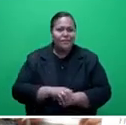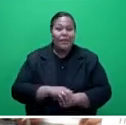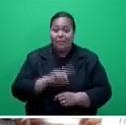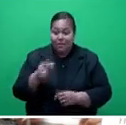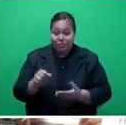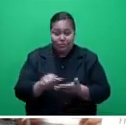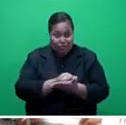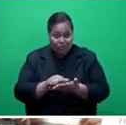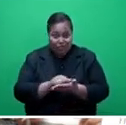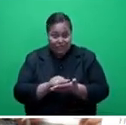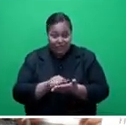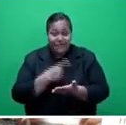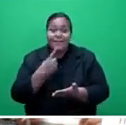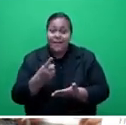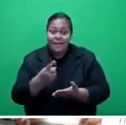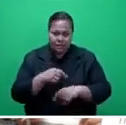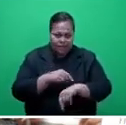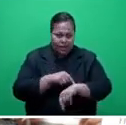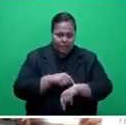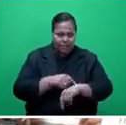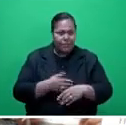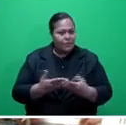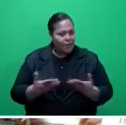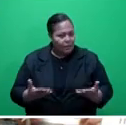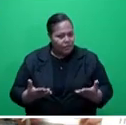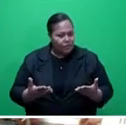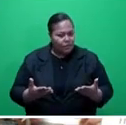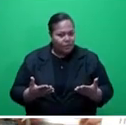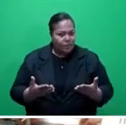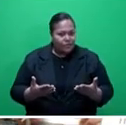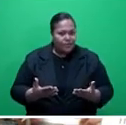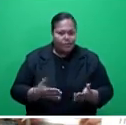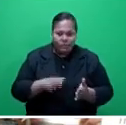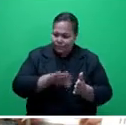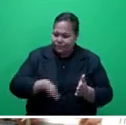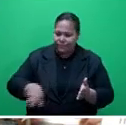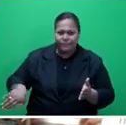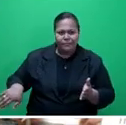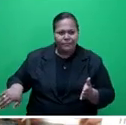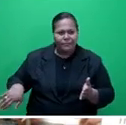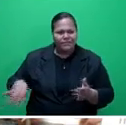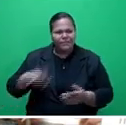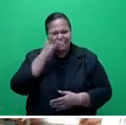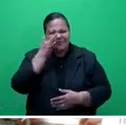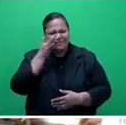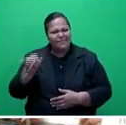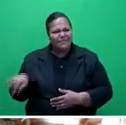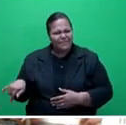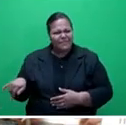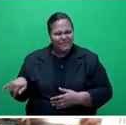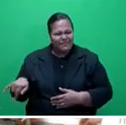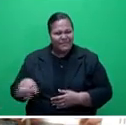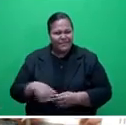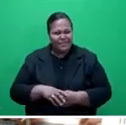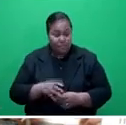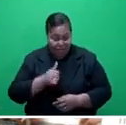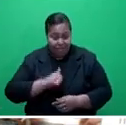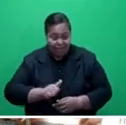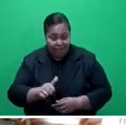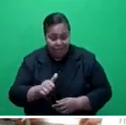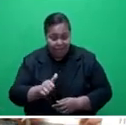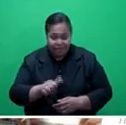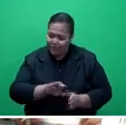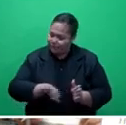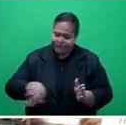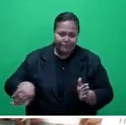sir, the time has come to set aside childish and petty behavior. The time has